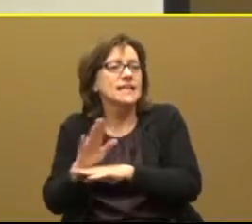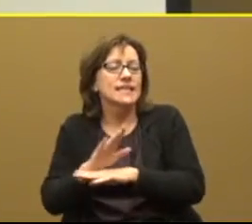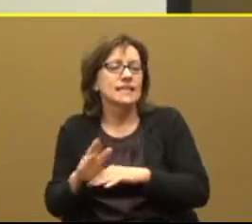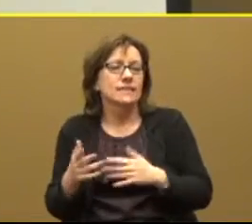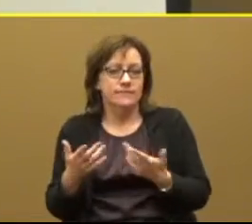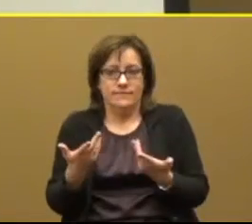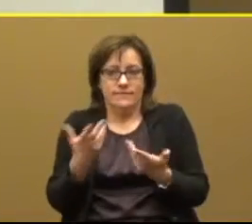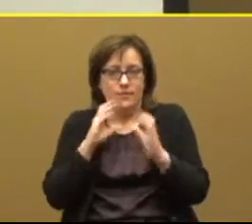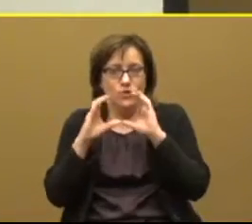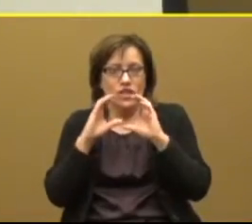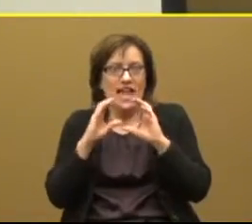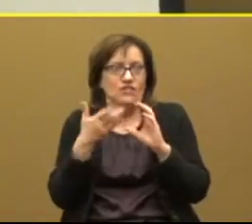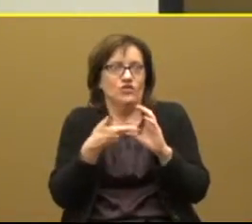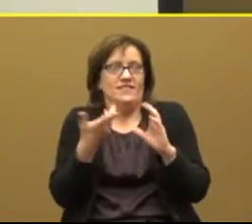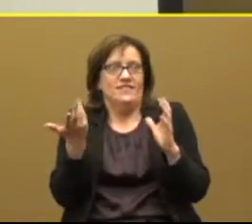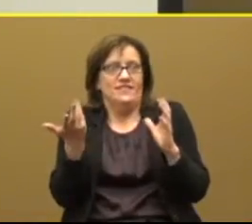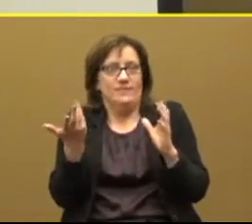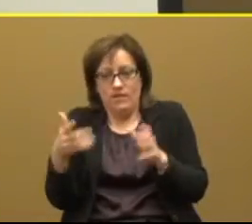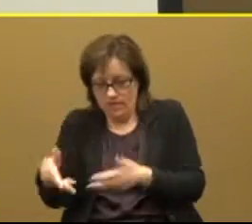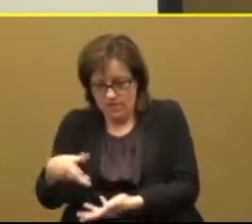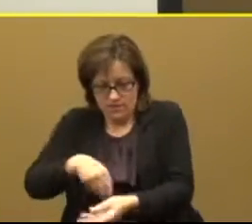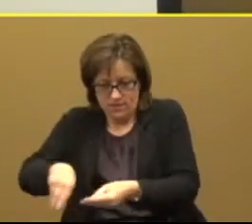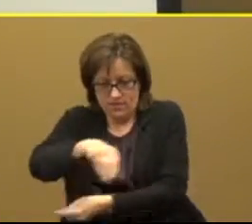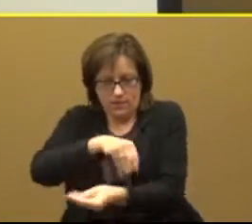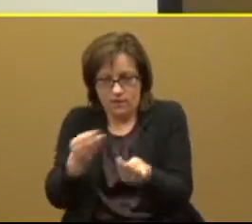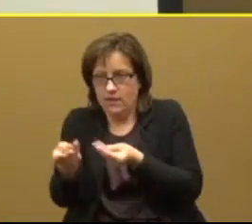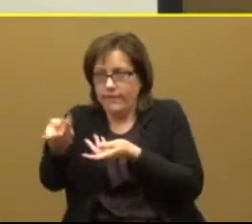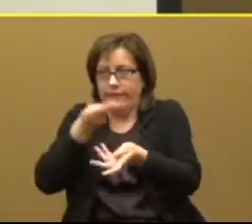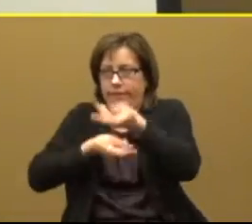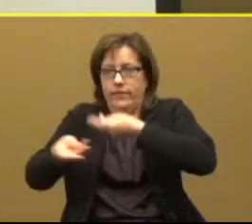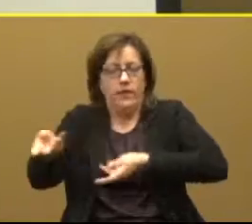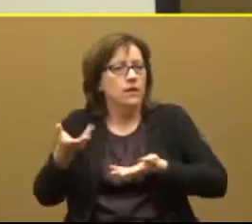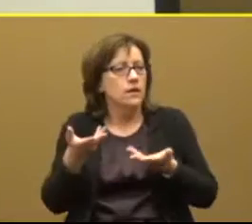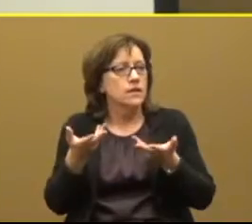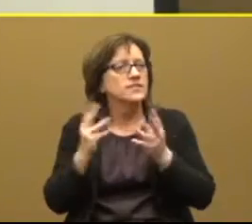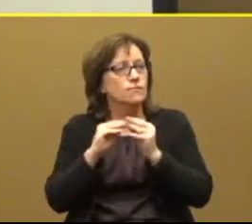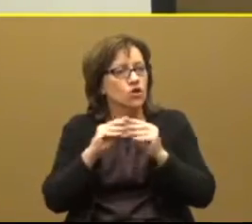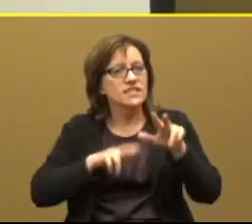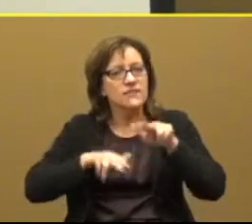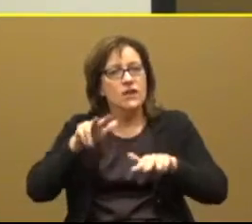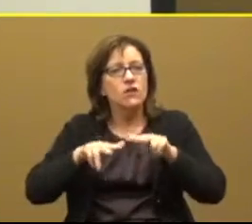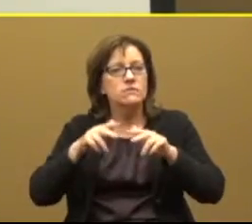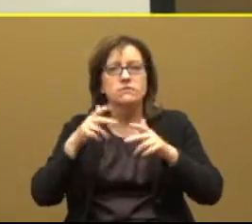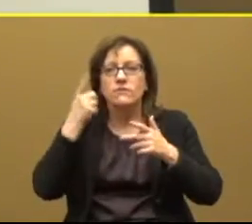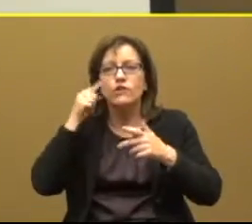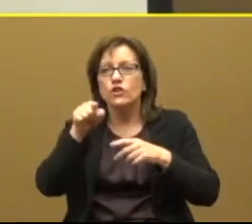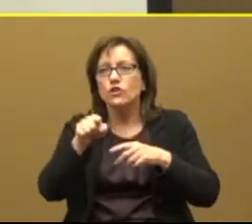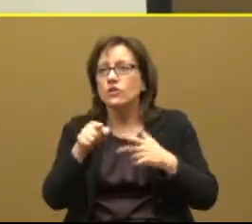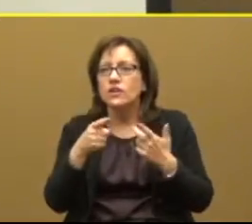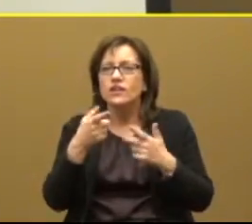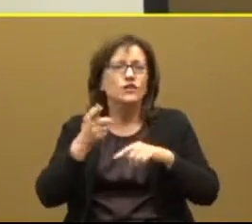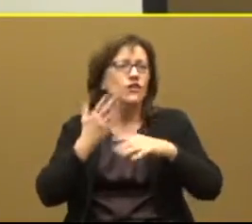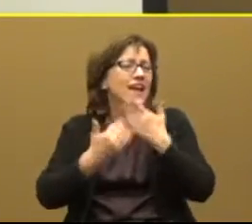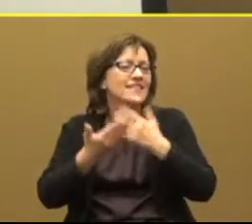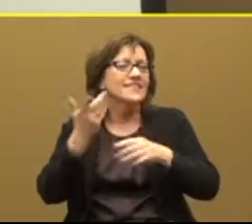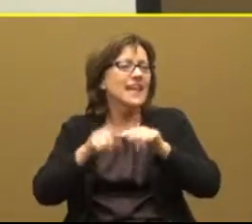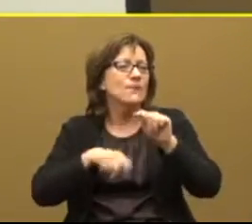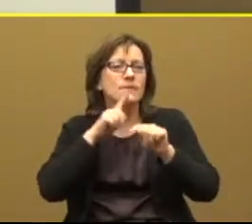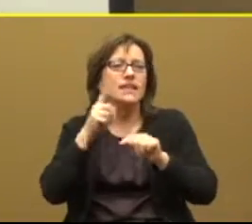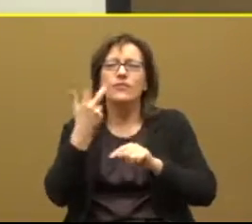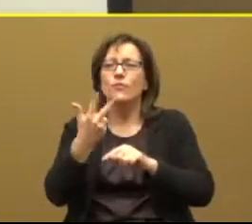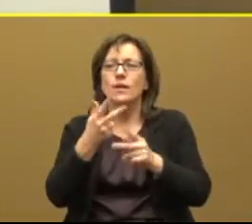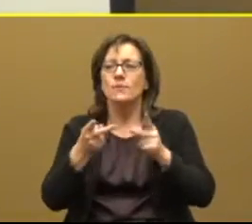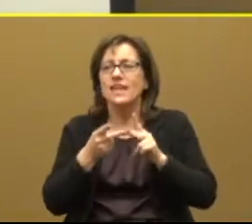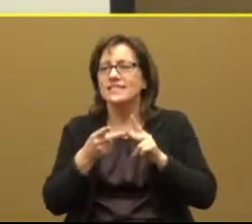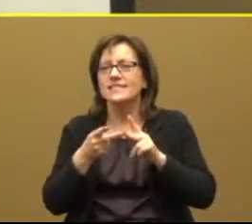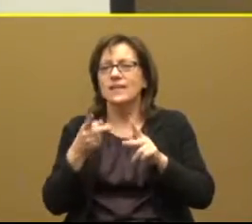communication, right? But it's going to be much more difficult for you to be, Your hands can't be in 3 places at once. You